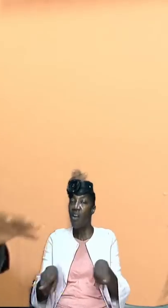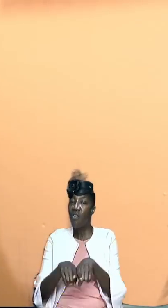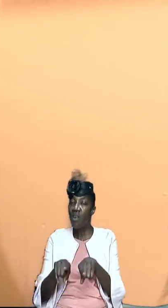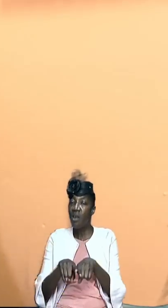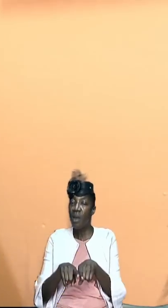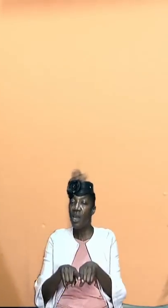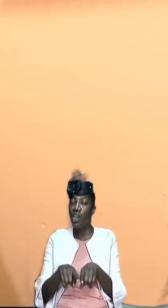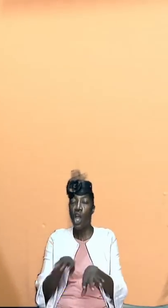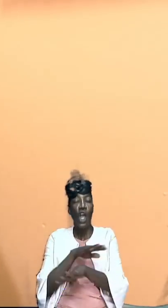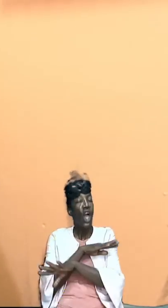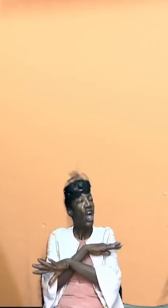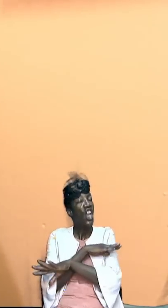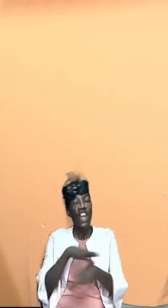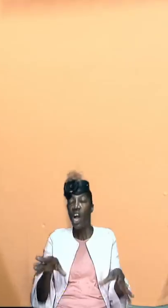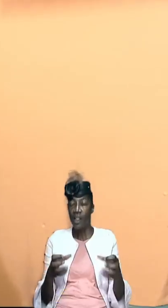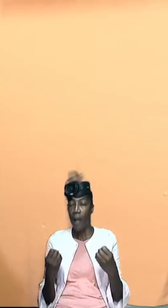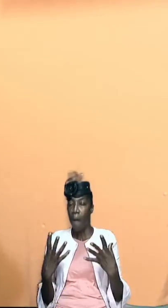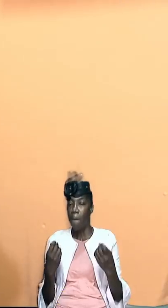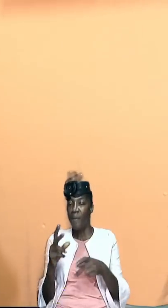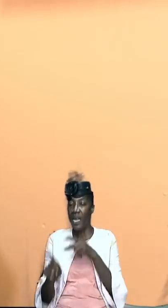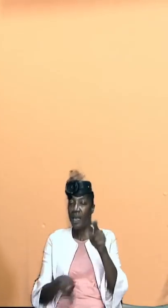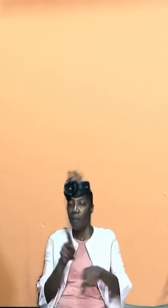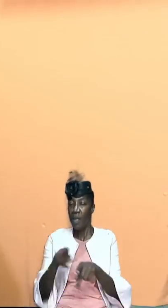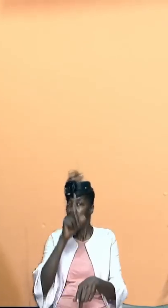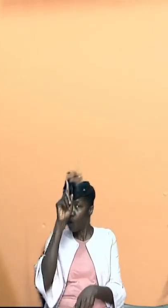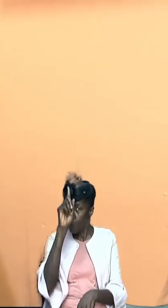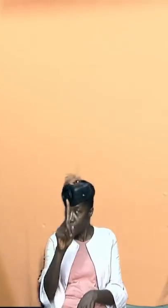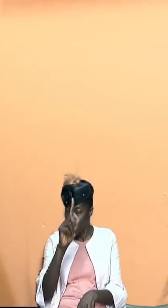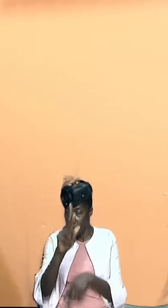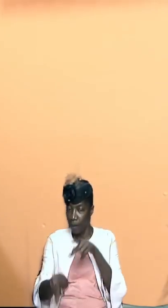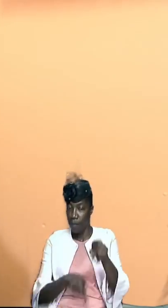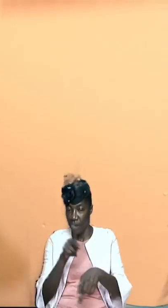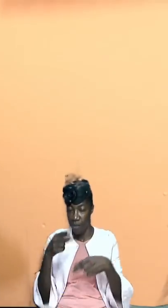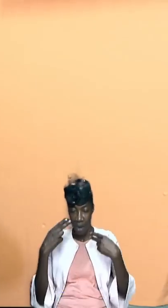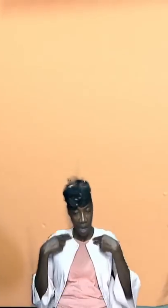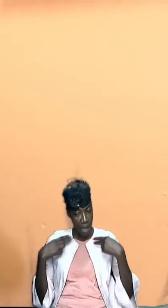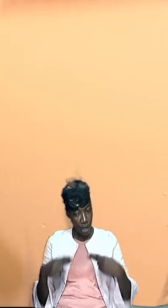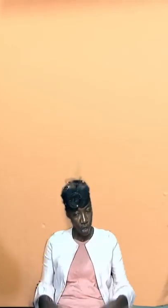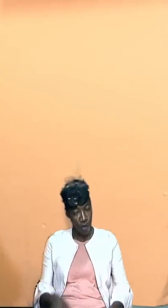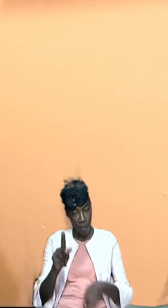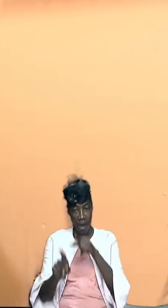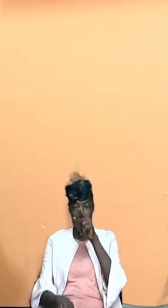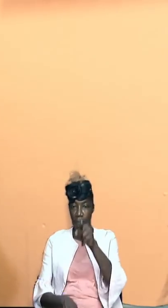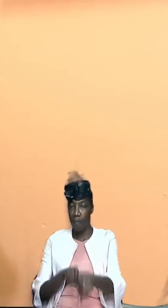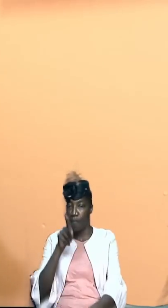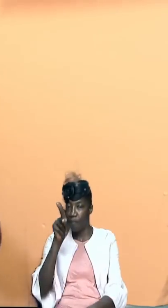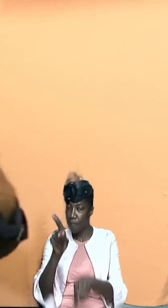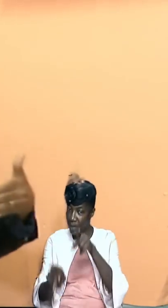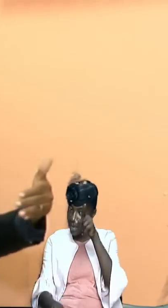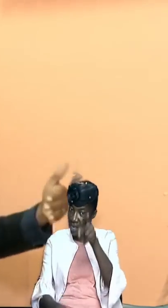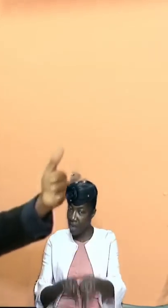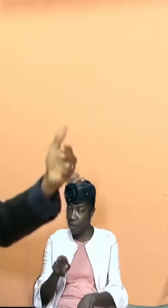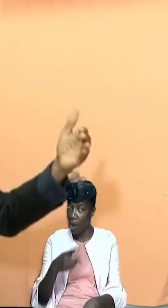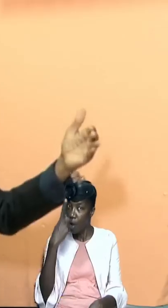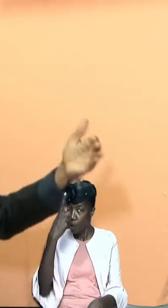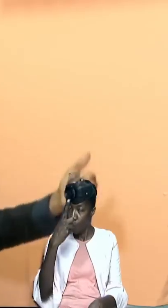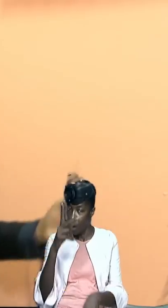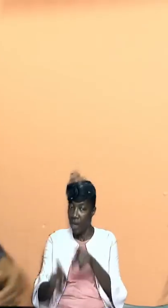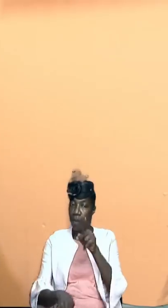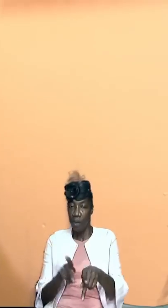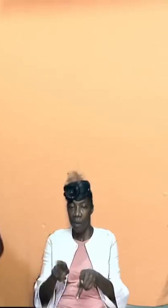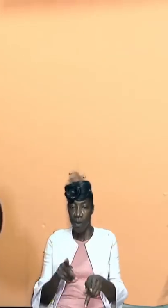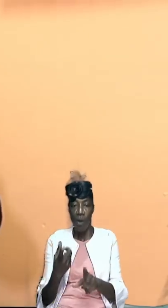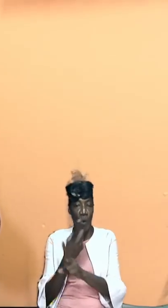many races, it's one race. It is the human race. And therefore, through one race, we are where we are today with the